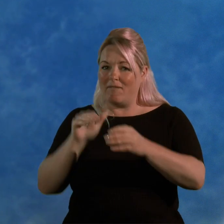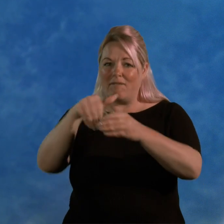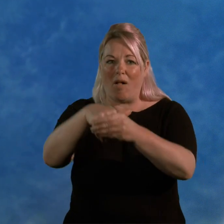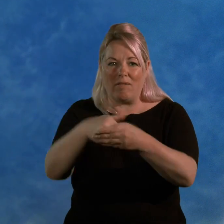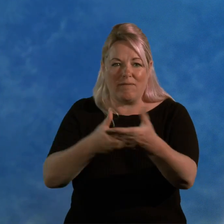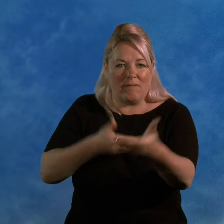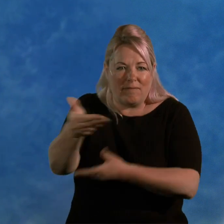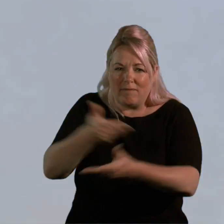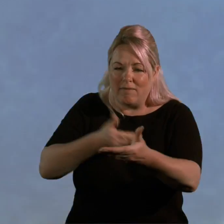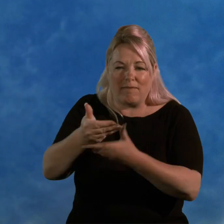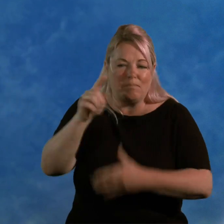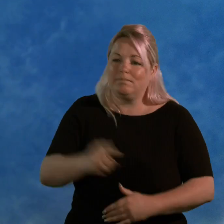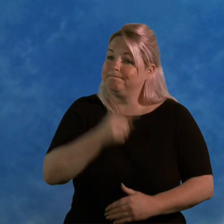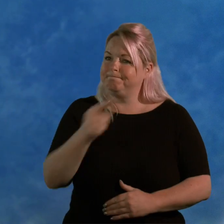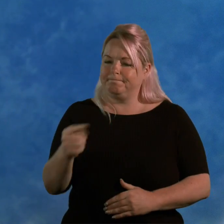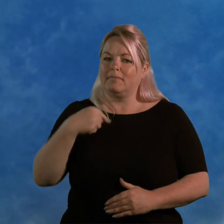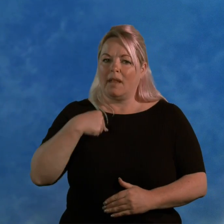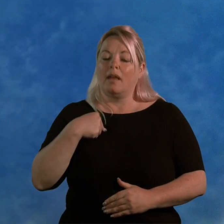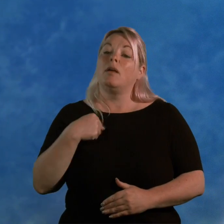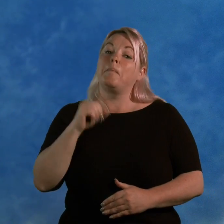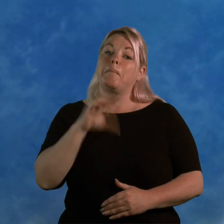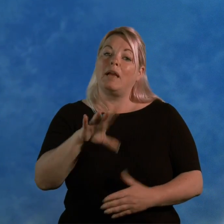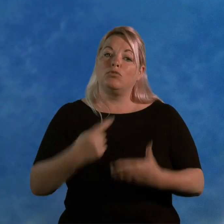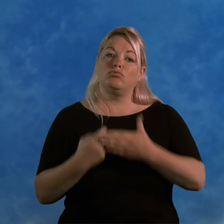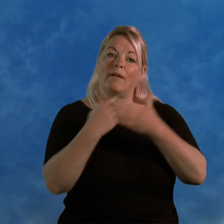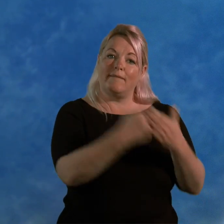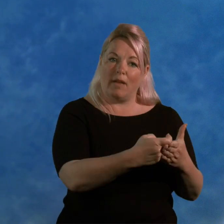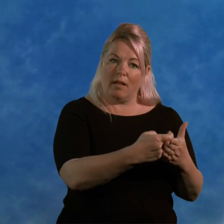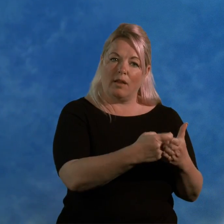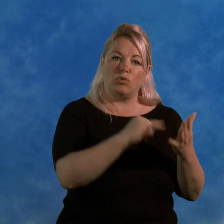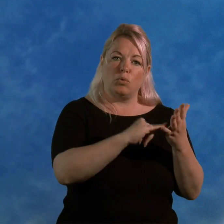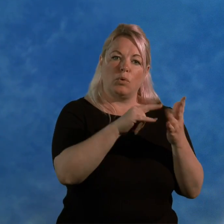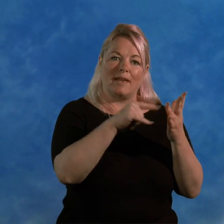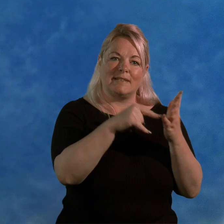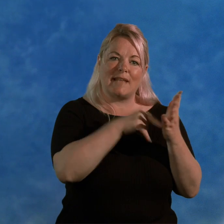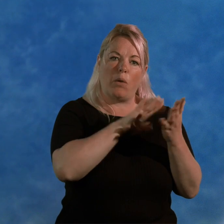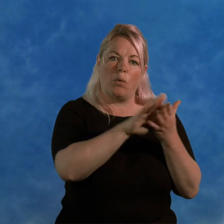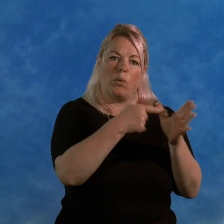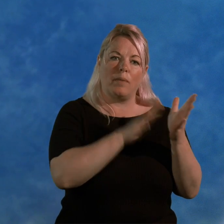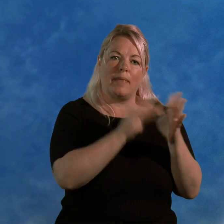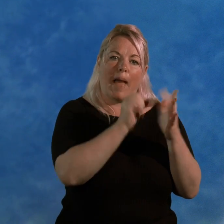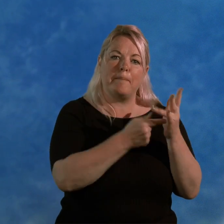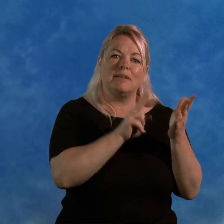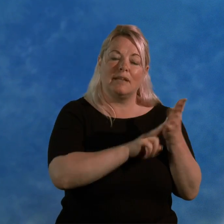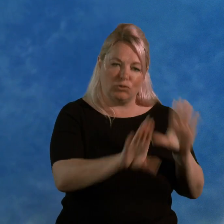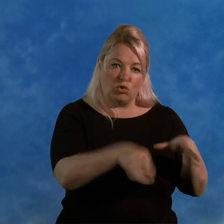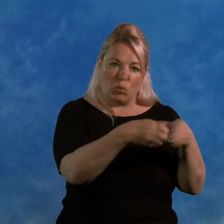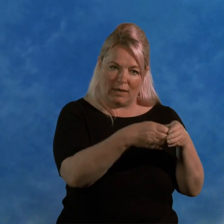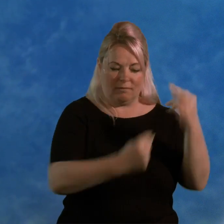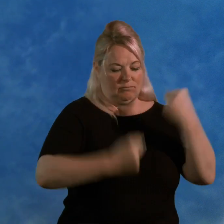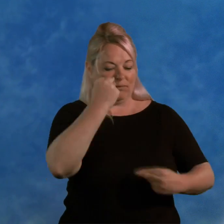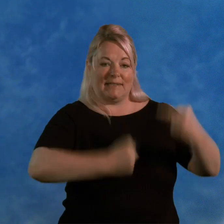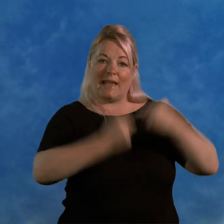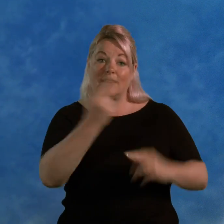those conversations. So I got a referral to the unit here at Southampton for an assessment for a cochlear